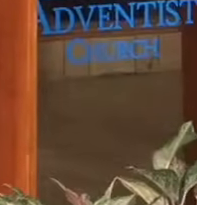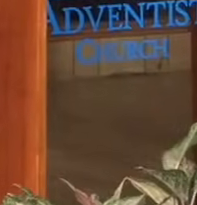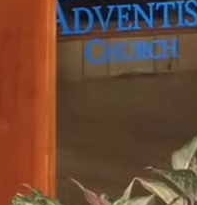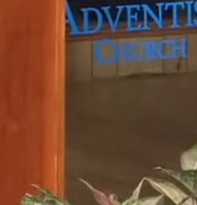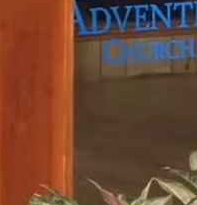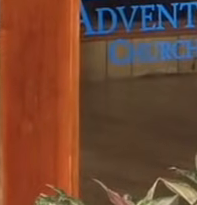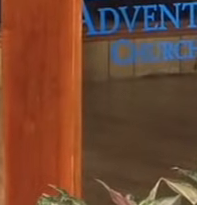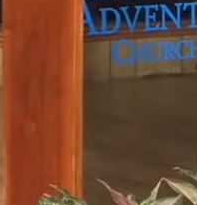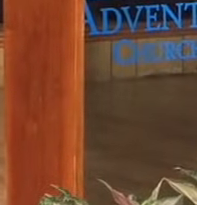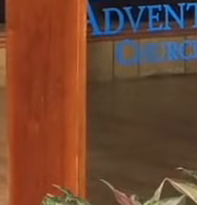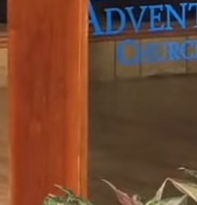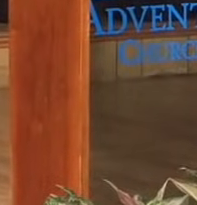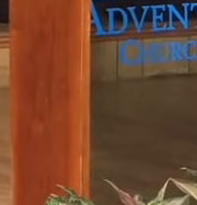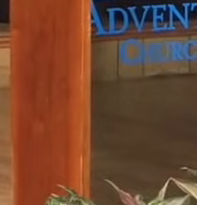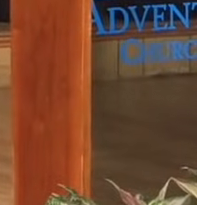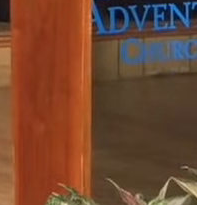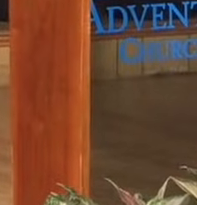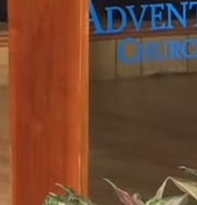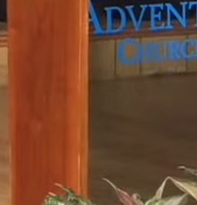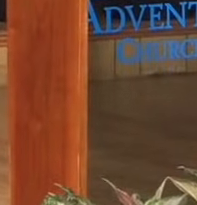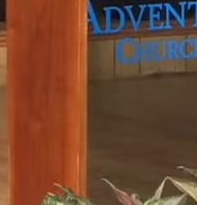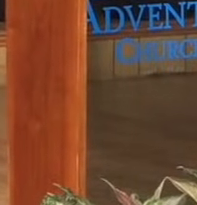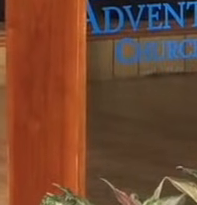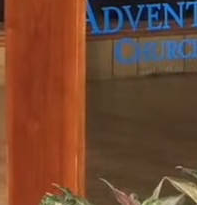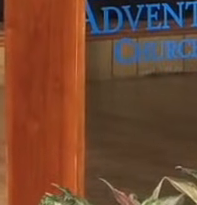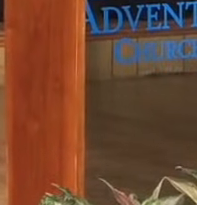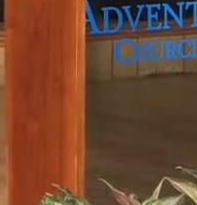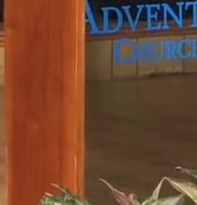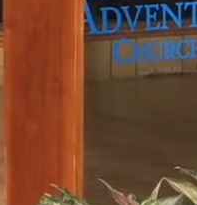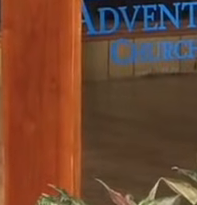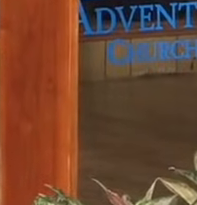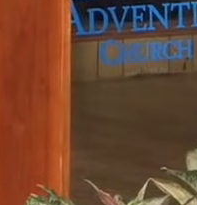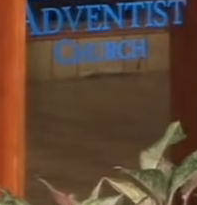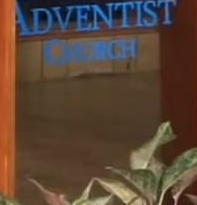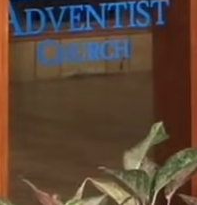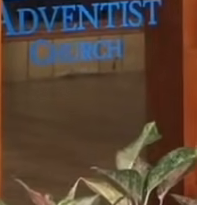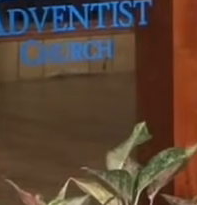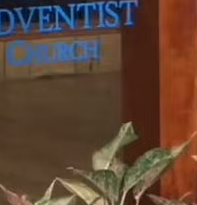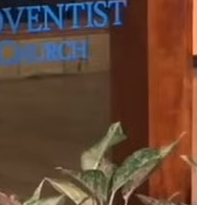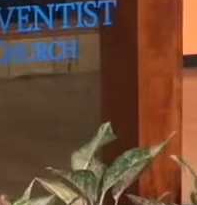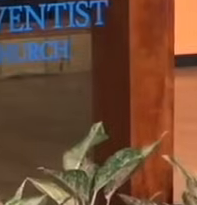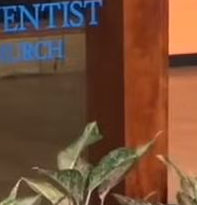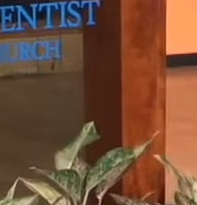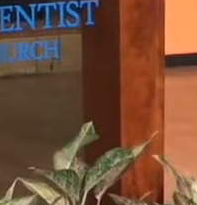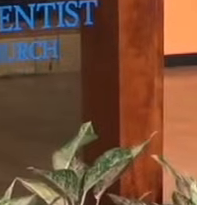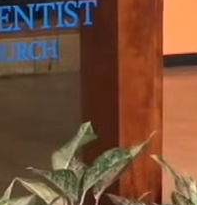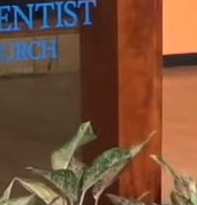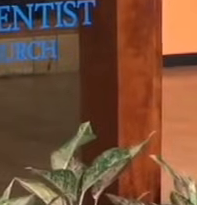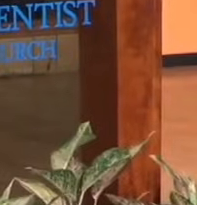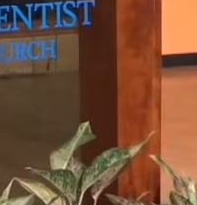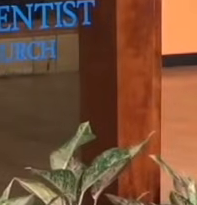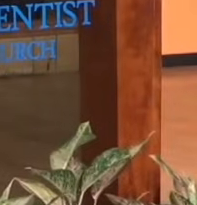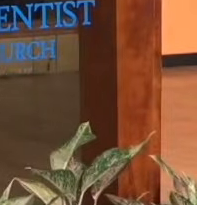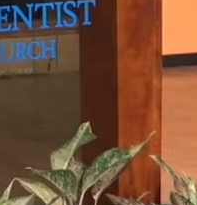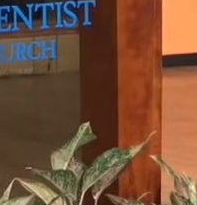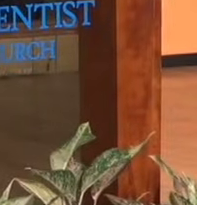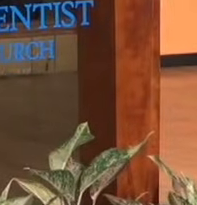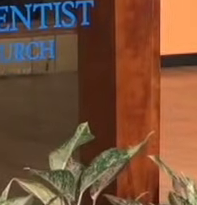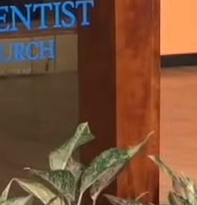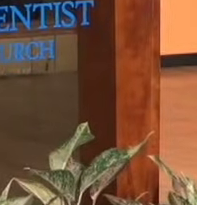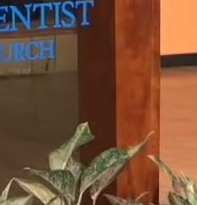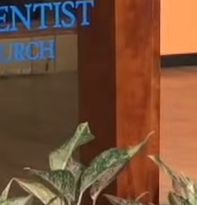He blessed and sanctified the seventh day Sabbath as a mark of